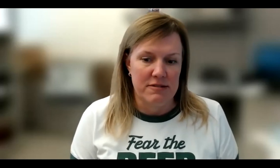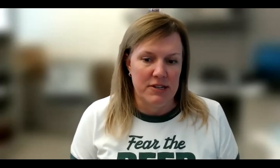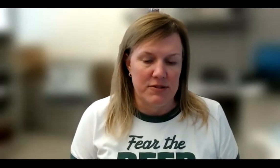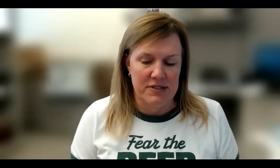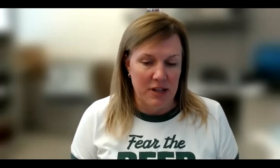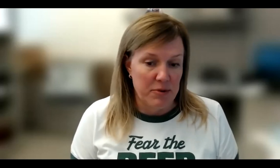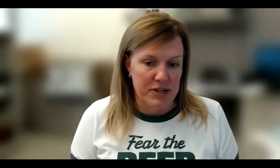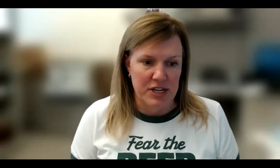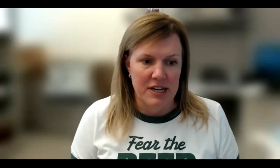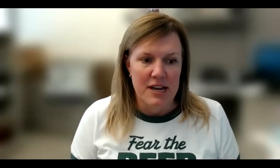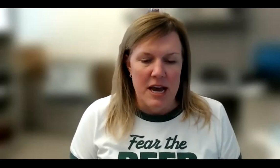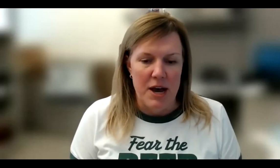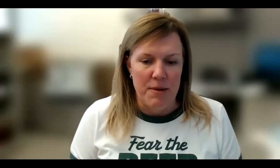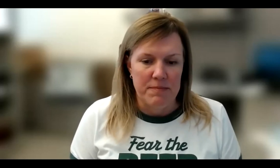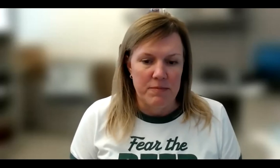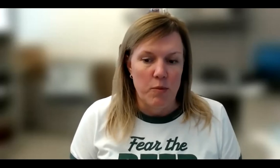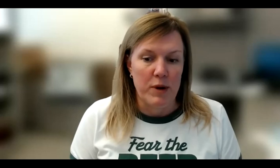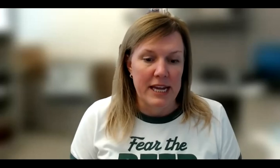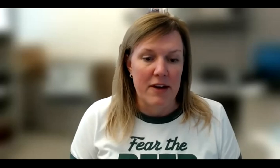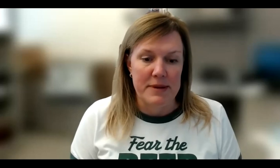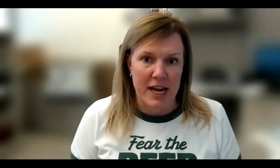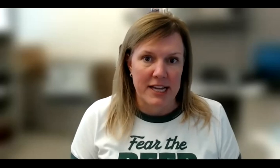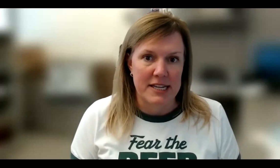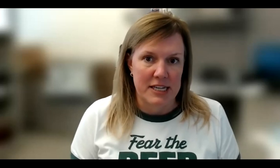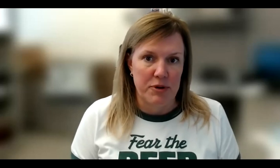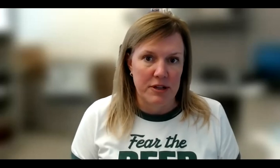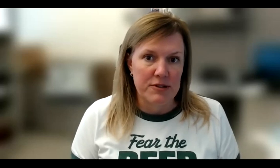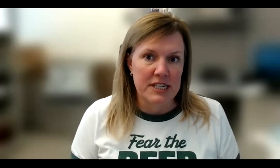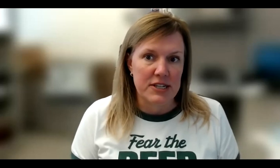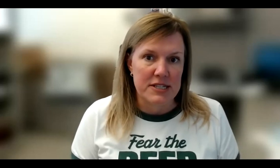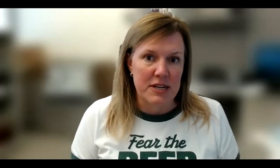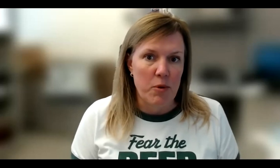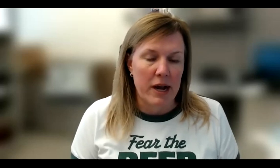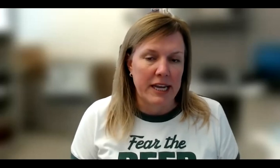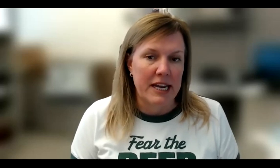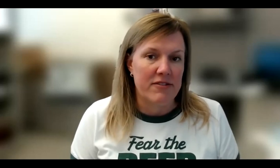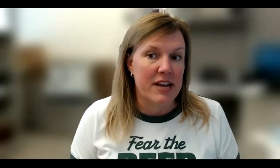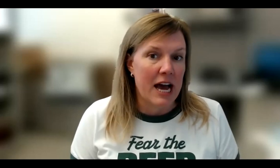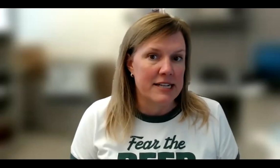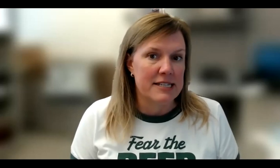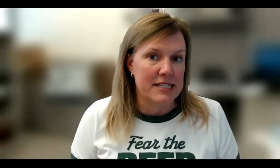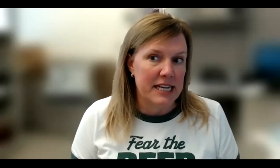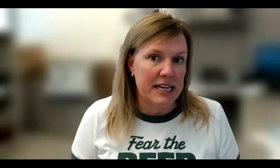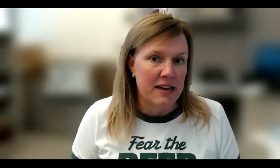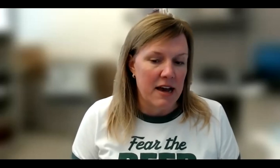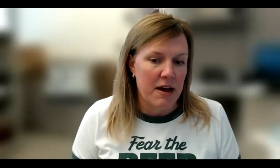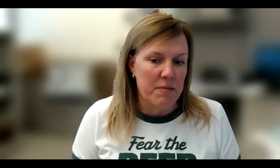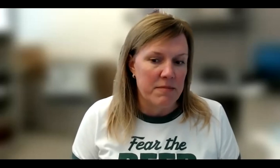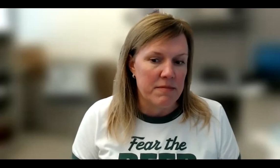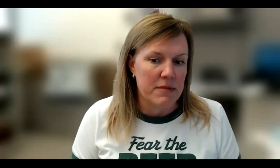this, this celebration. We have been tracking that data pretty closely here at the City of Milwaukee and have not